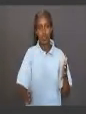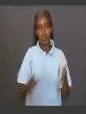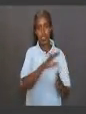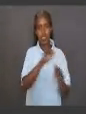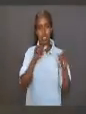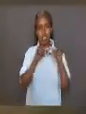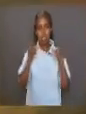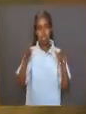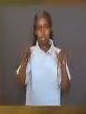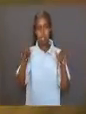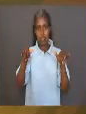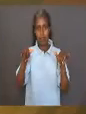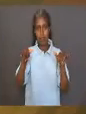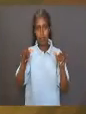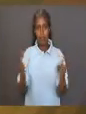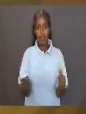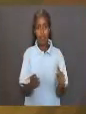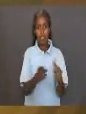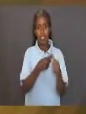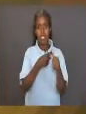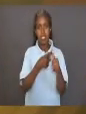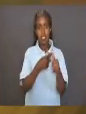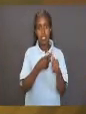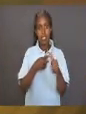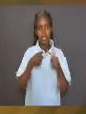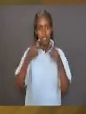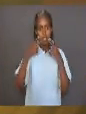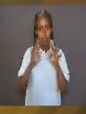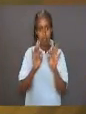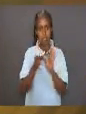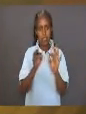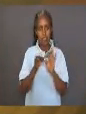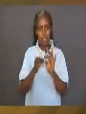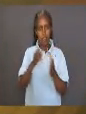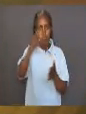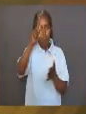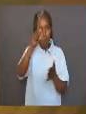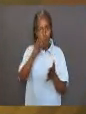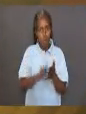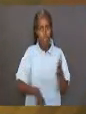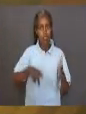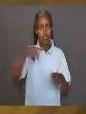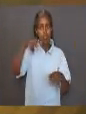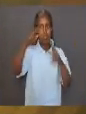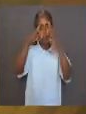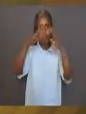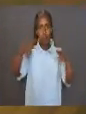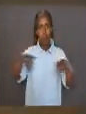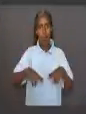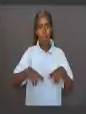measurement. First, let us define what a polygon